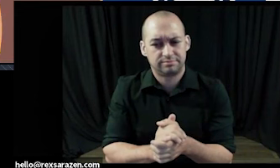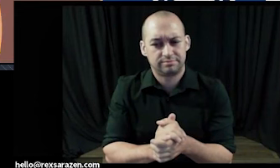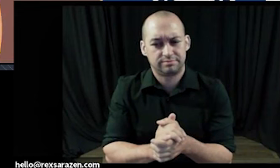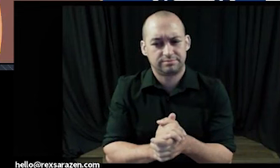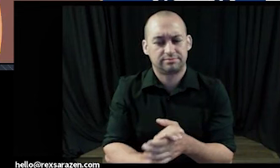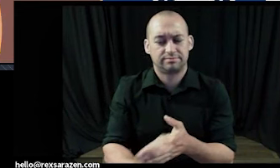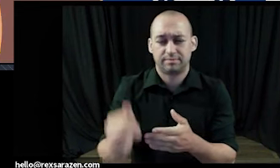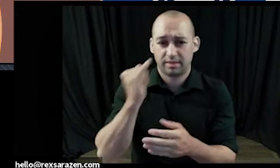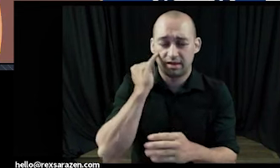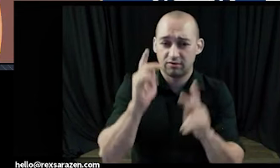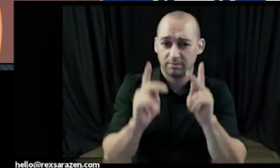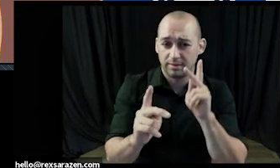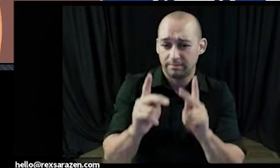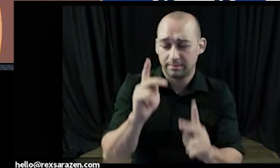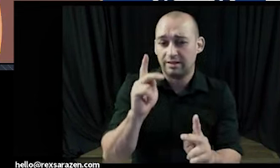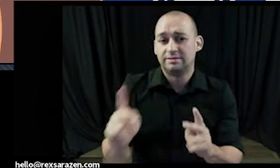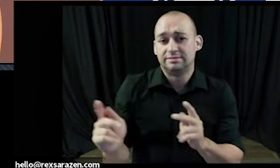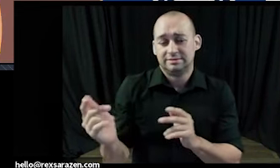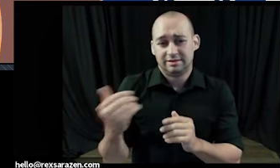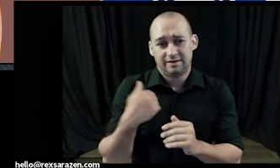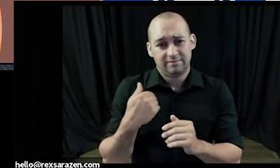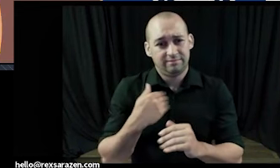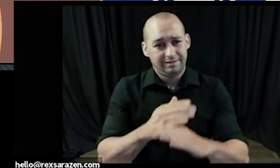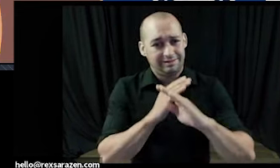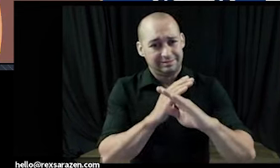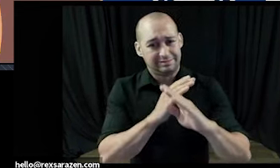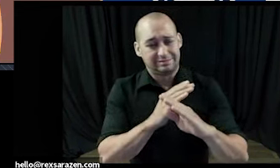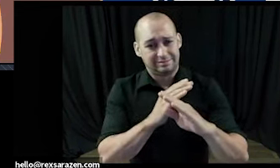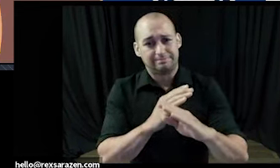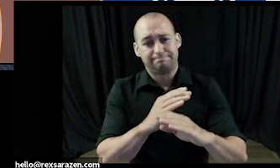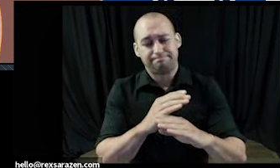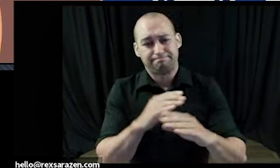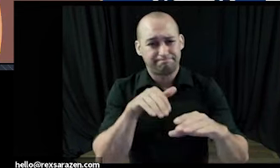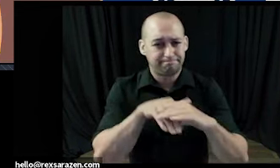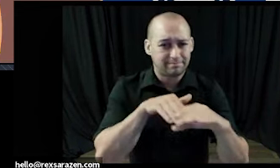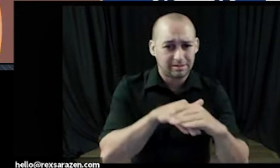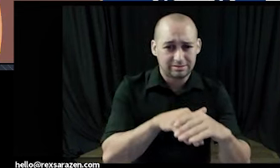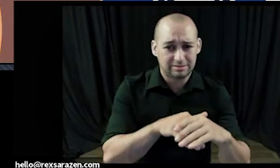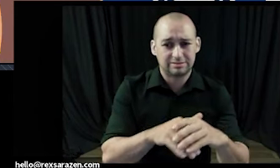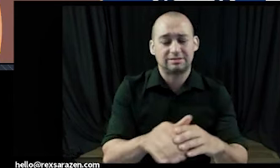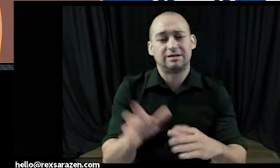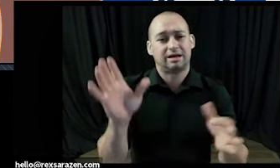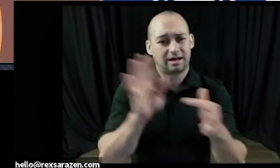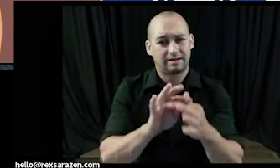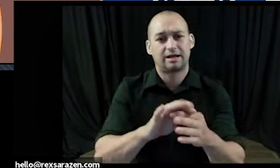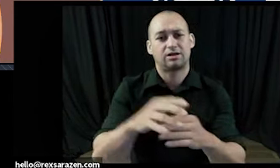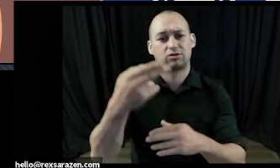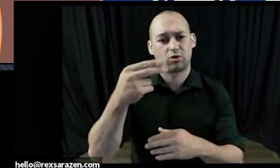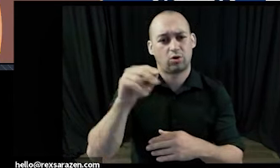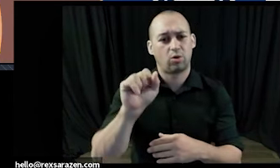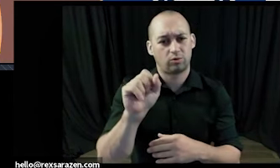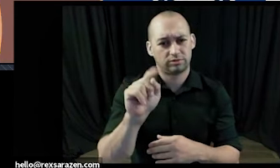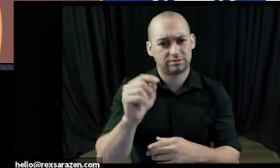If folks are encountering any access barriers on Zoom, please feel free to chat the host. And if folks are